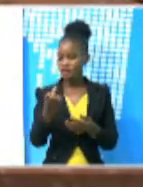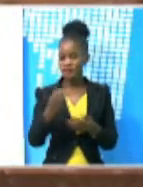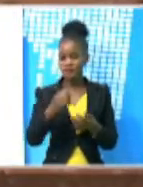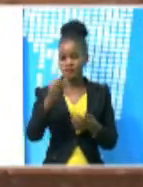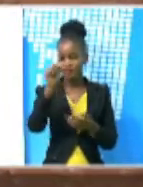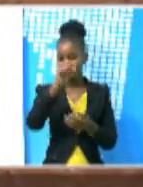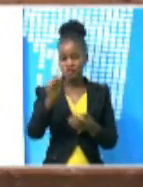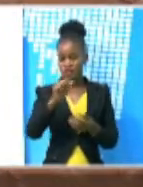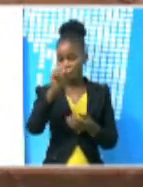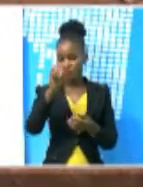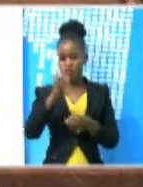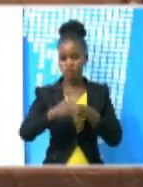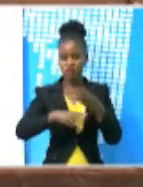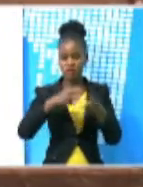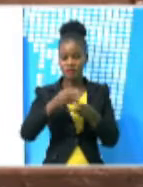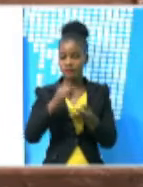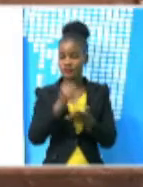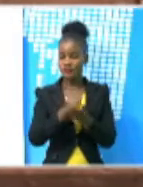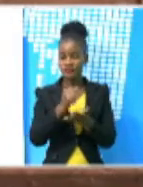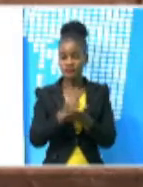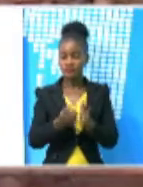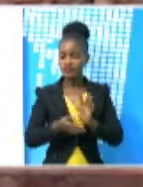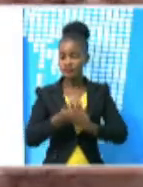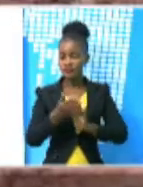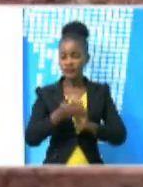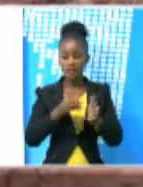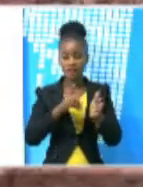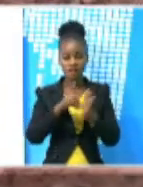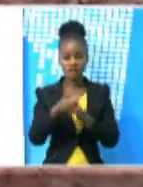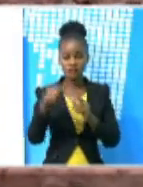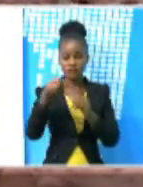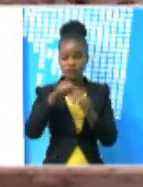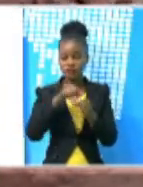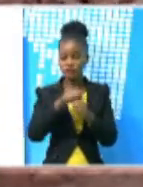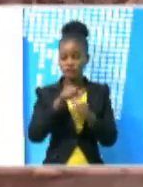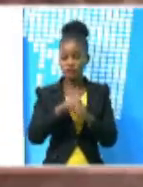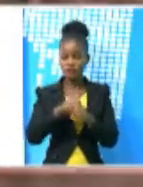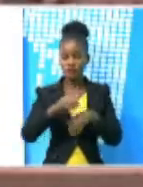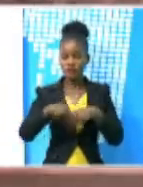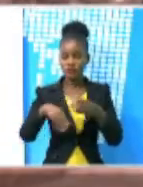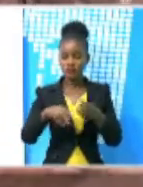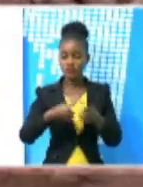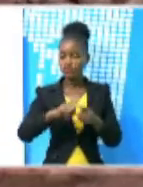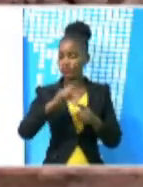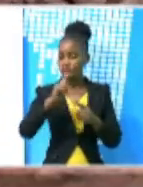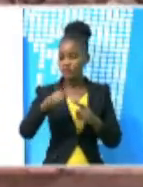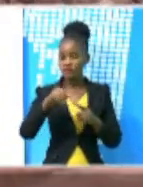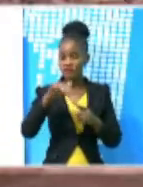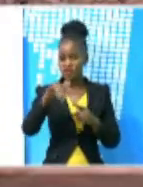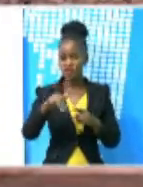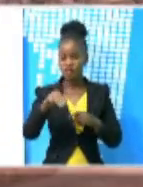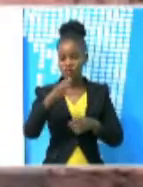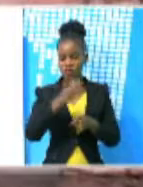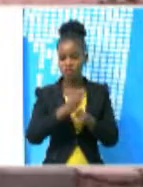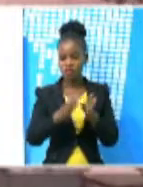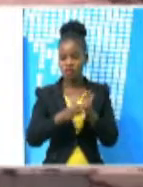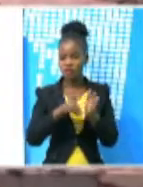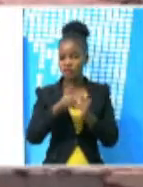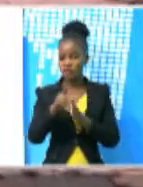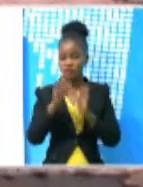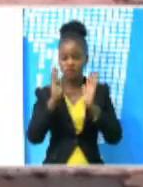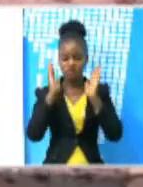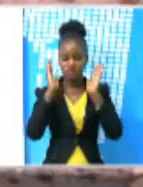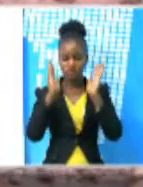sought from World Bank and Agency France Edu Development to work on the Greater Kampala Metropolitan Infrastructure Development